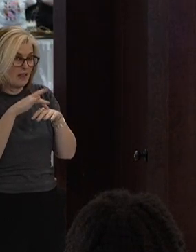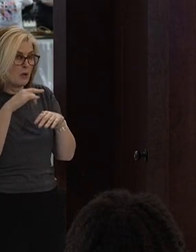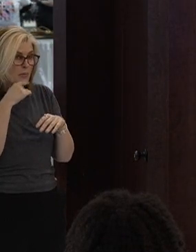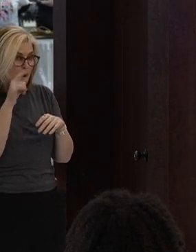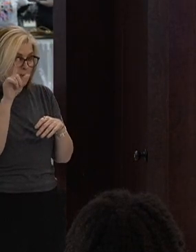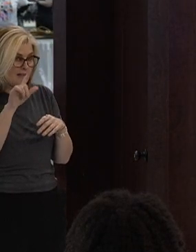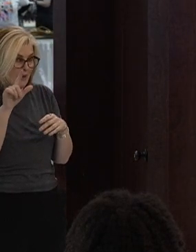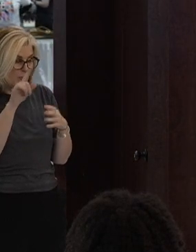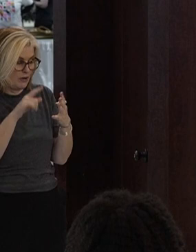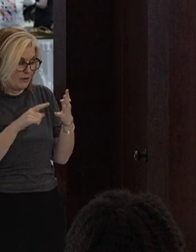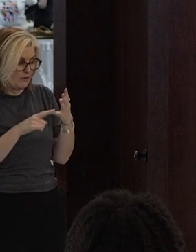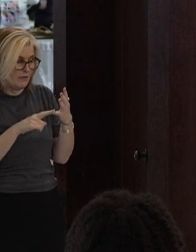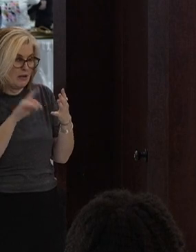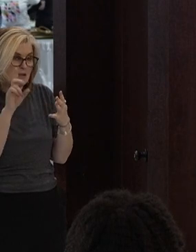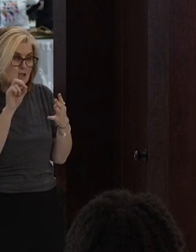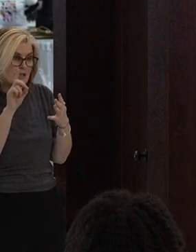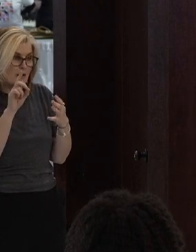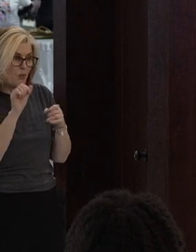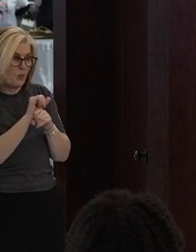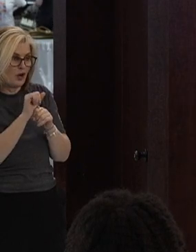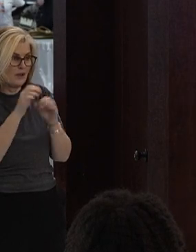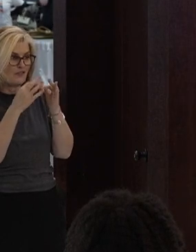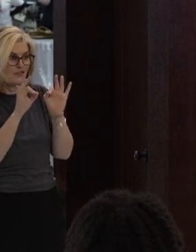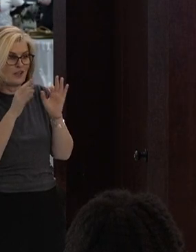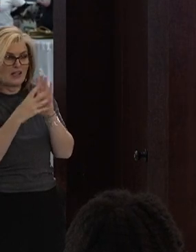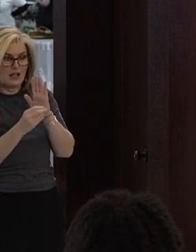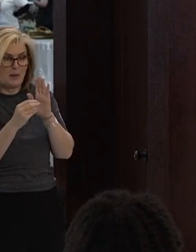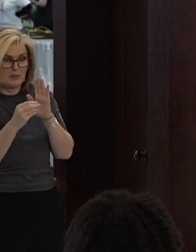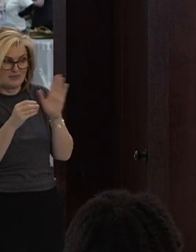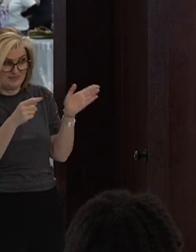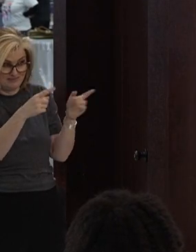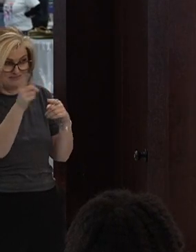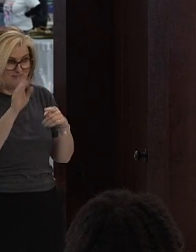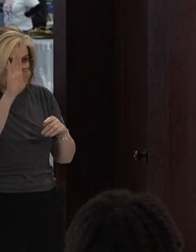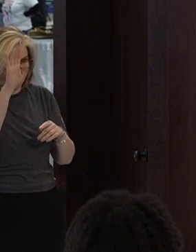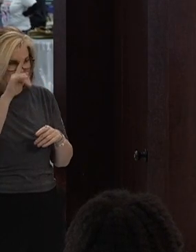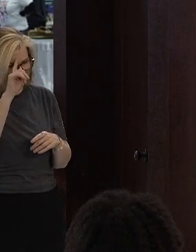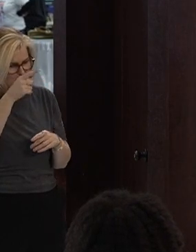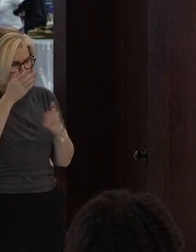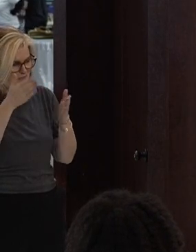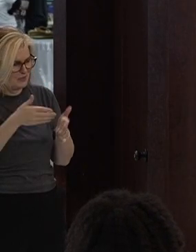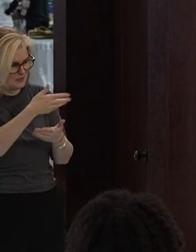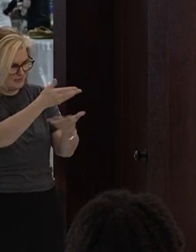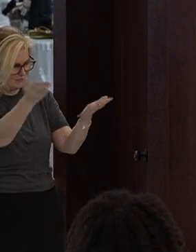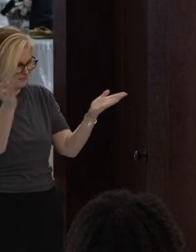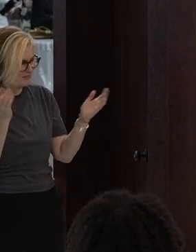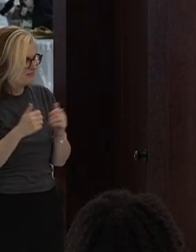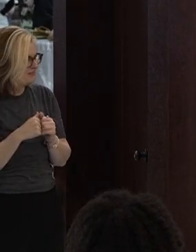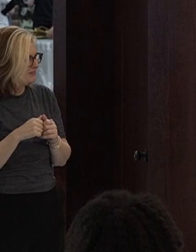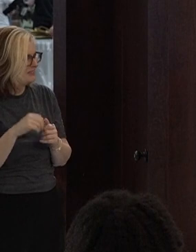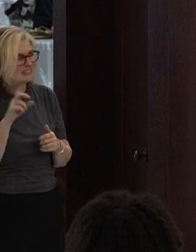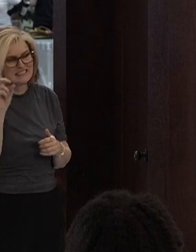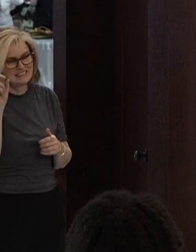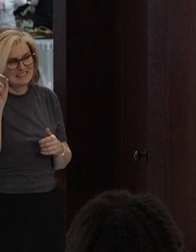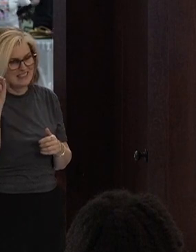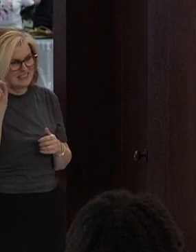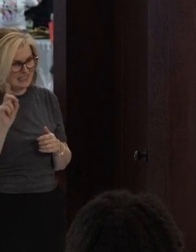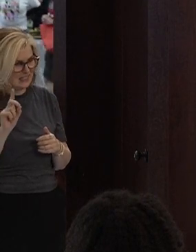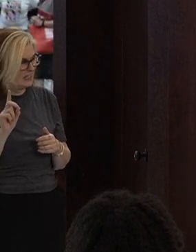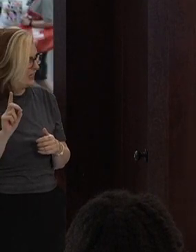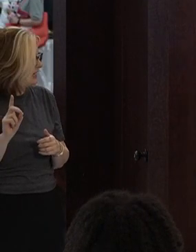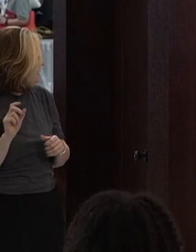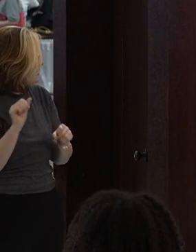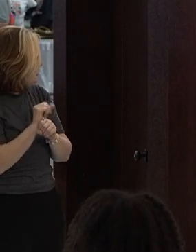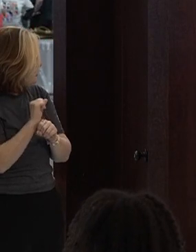public library. Or D, the work can be freely copied and used. You all are very, very smart. Okay. It is D,